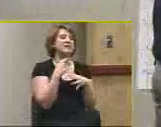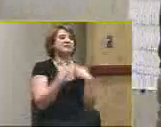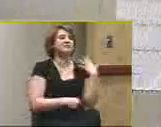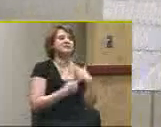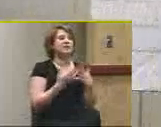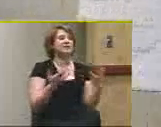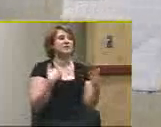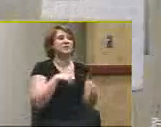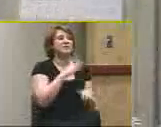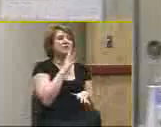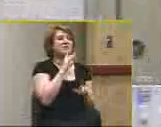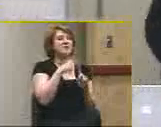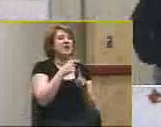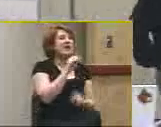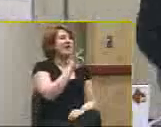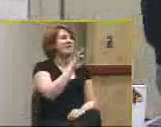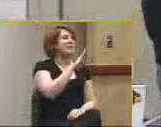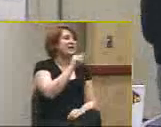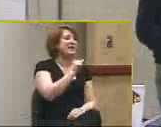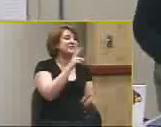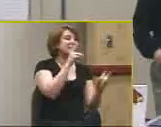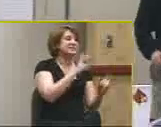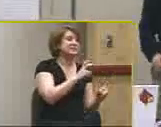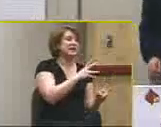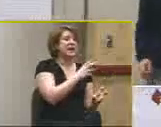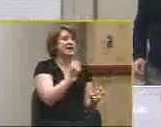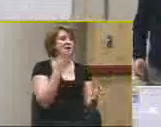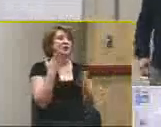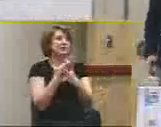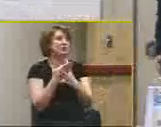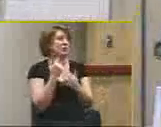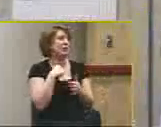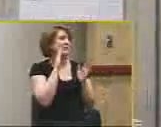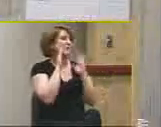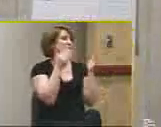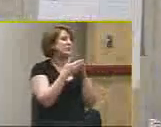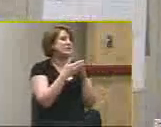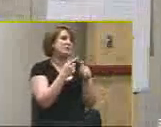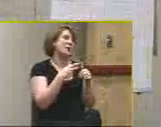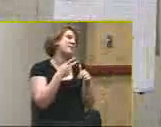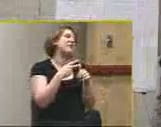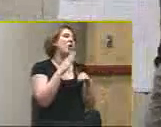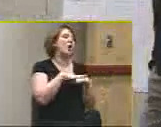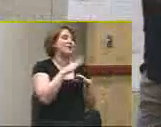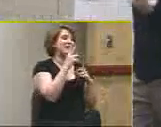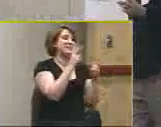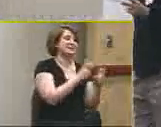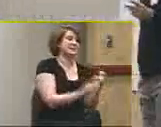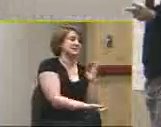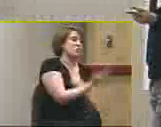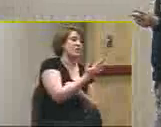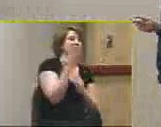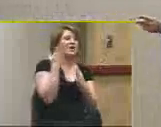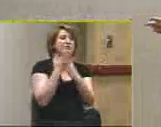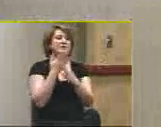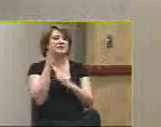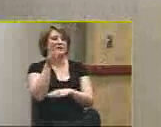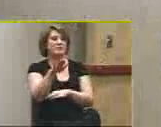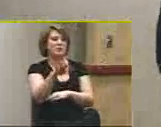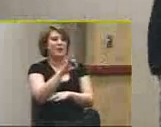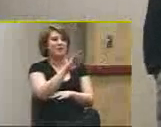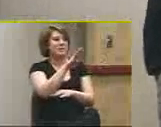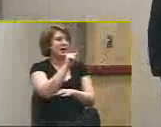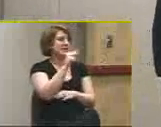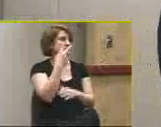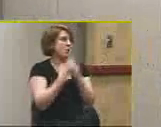about. 1, FBA is both an assessment and an intervention. We focused primarily on assessment this morning, intervention this afternoon. FBA is